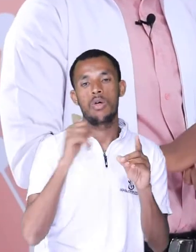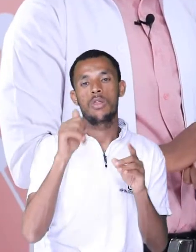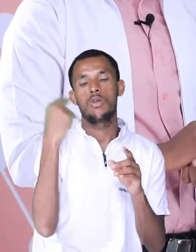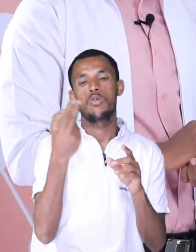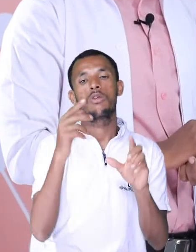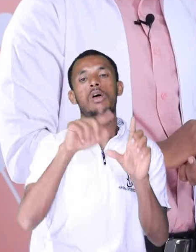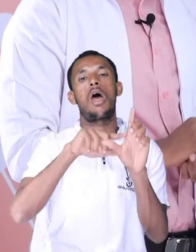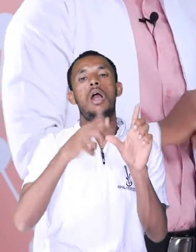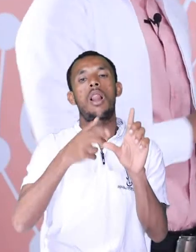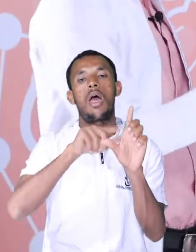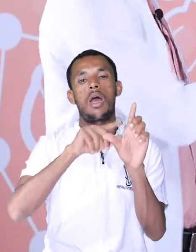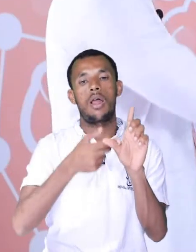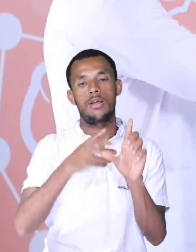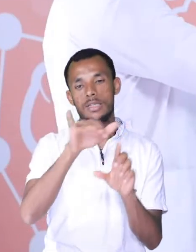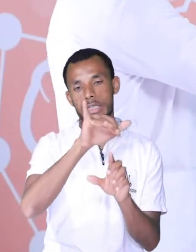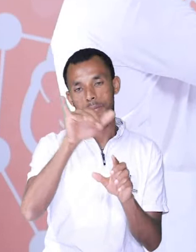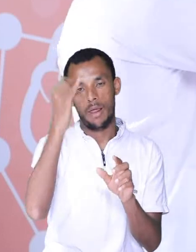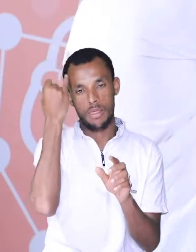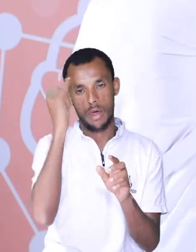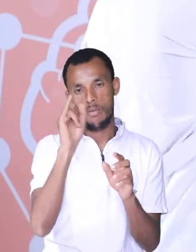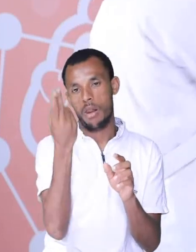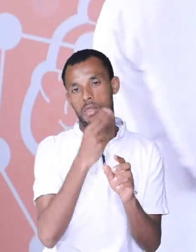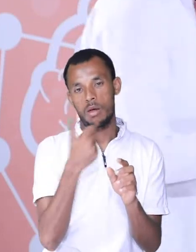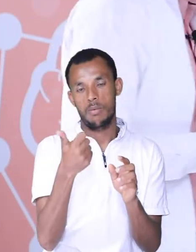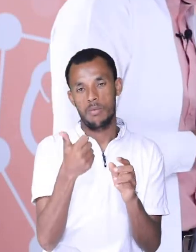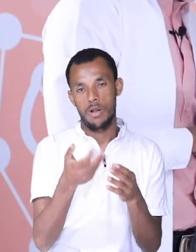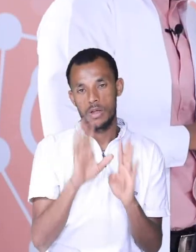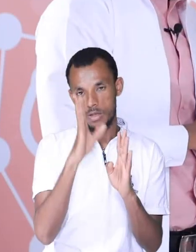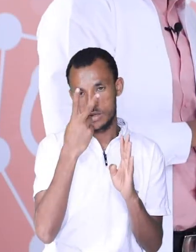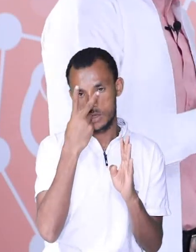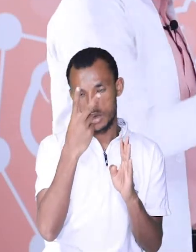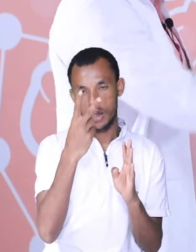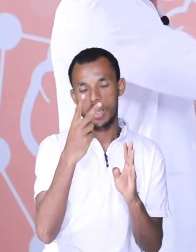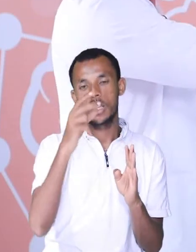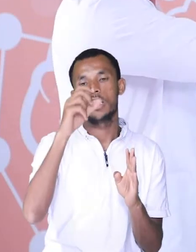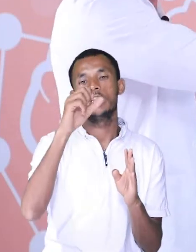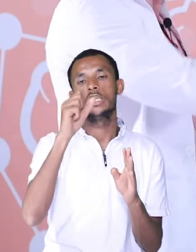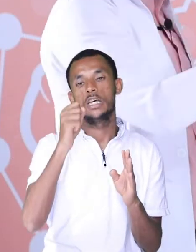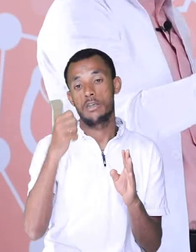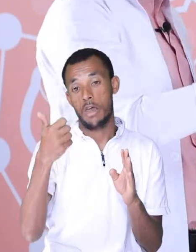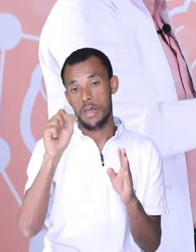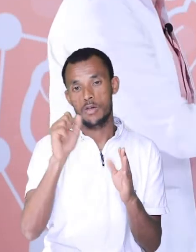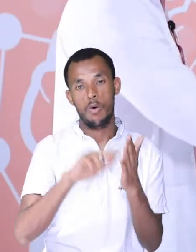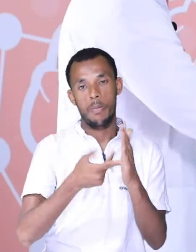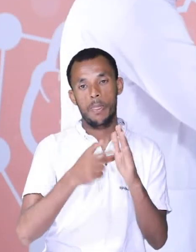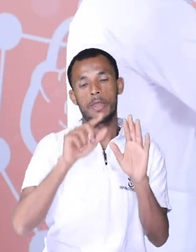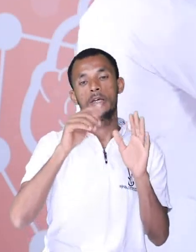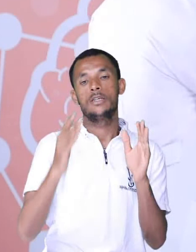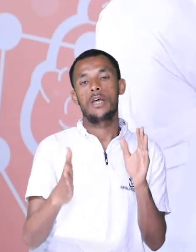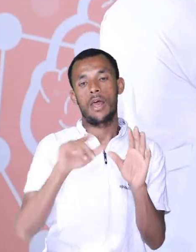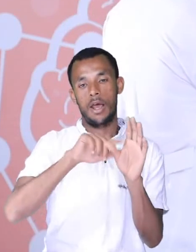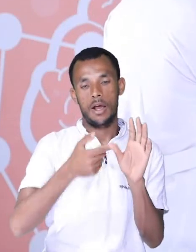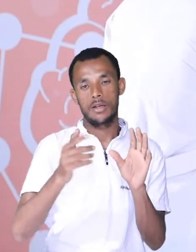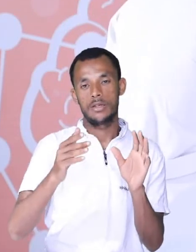angle similarity theorem. So let's come to side angle side. In the case of side angle side similarity, we check